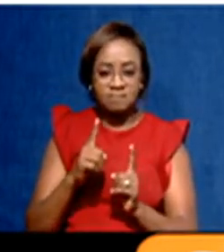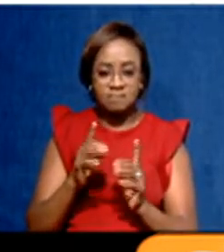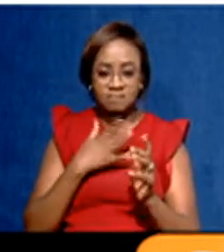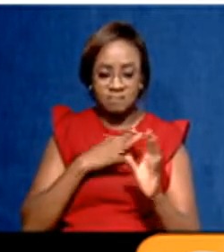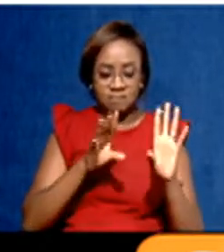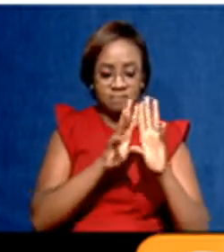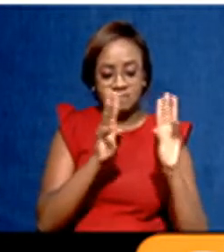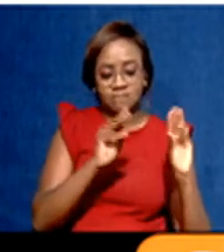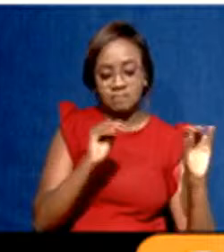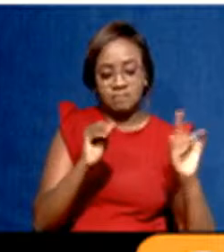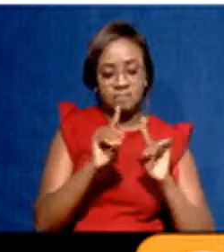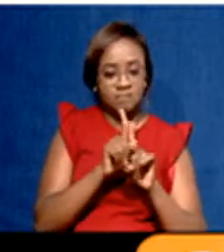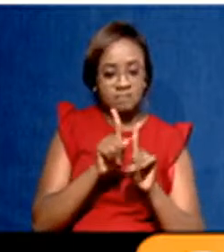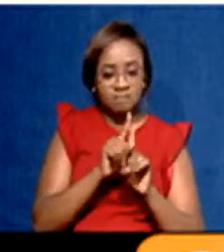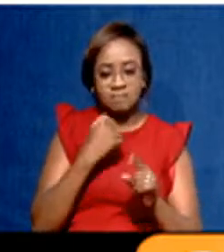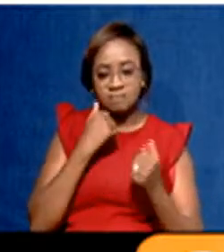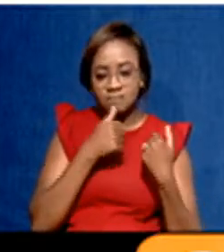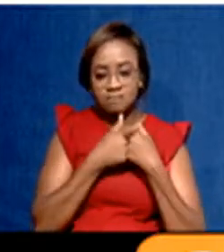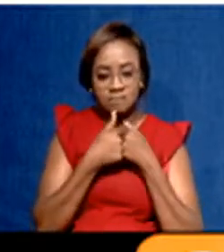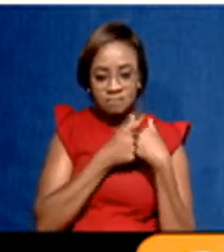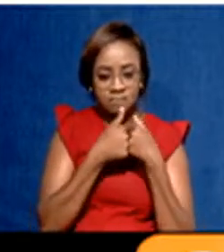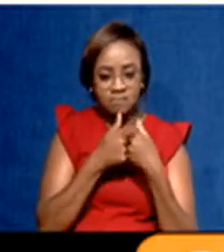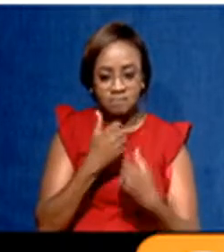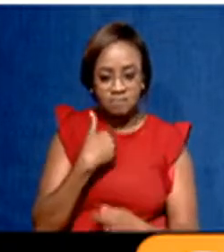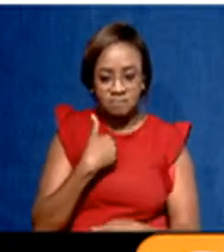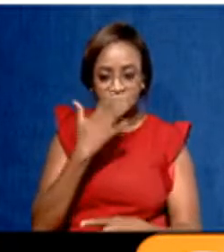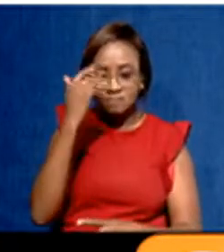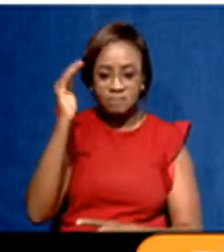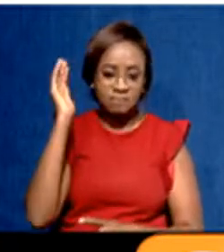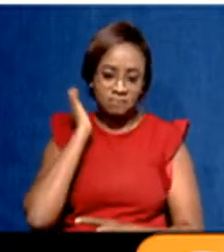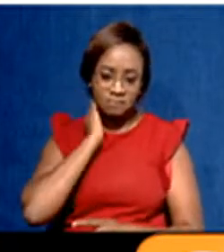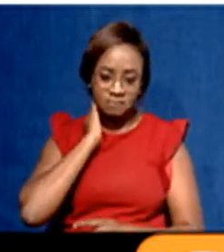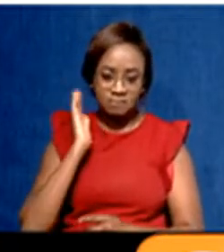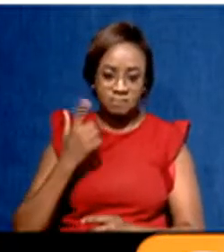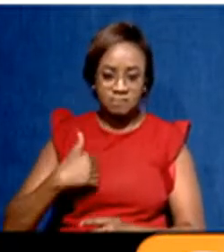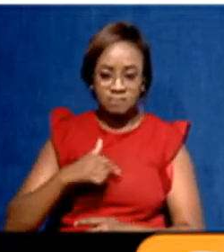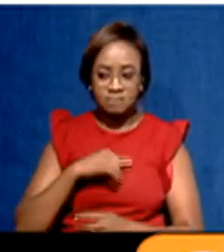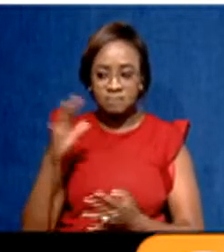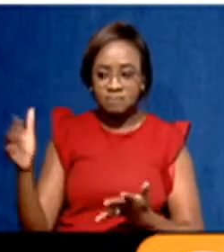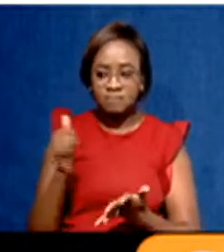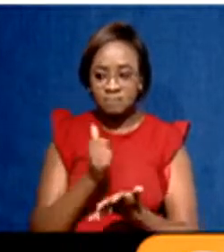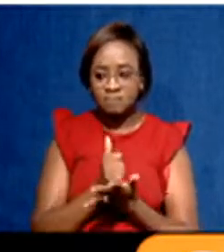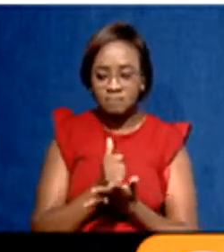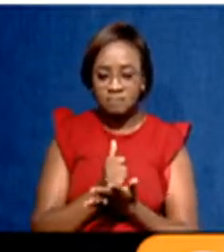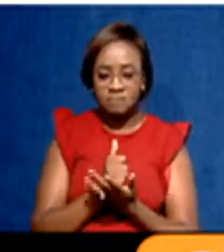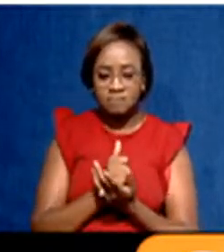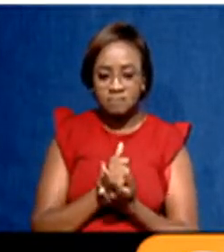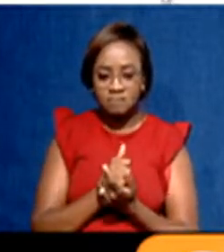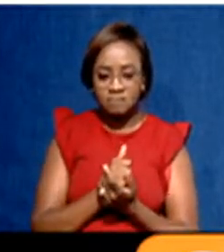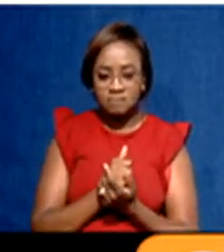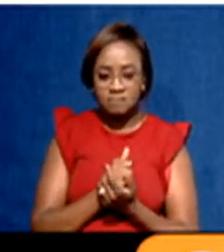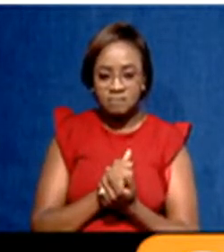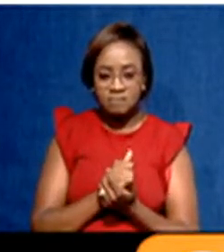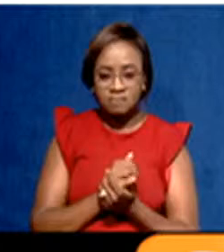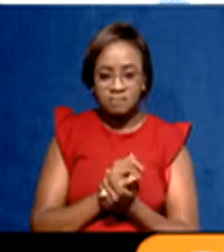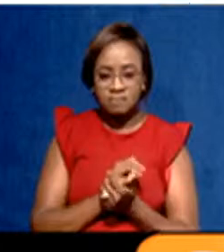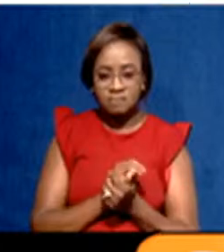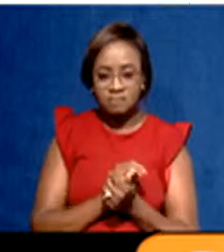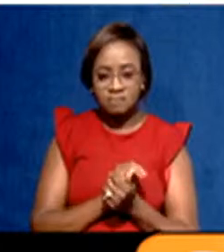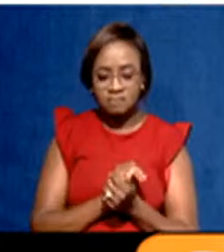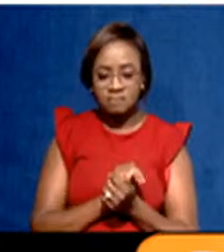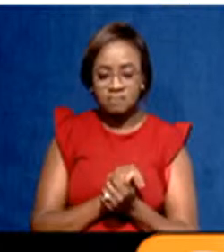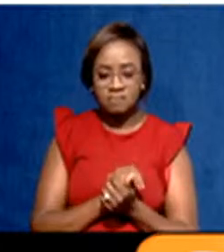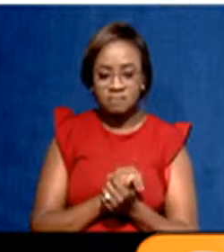is constrained. Murang'a Murang'a uses about 45% of its budget to pay